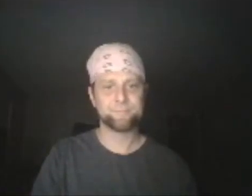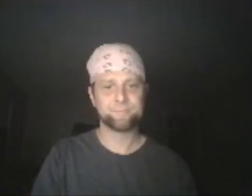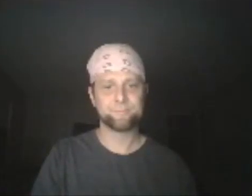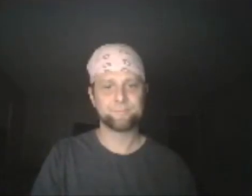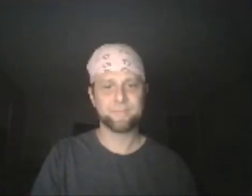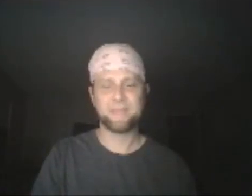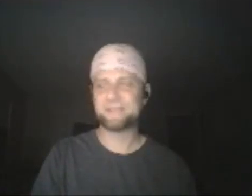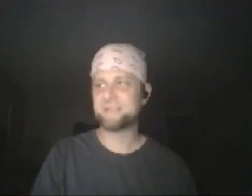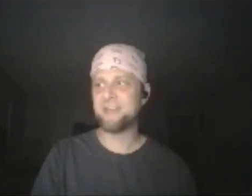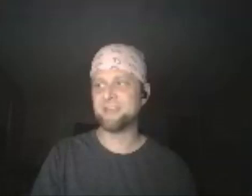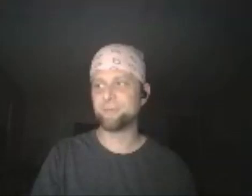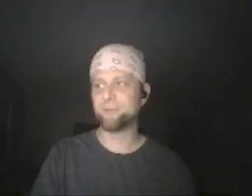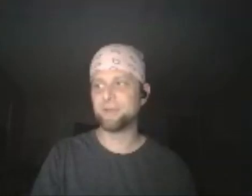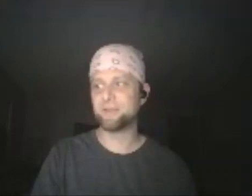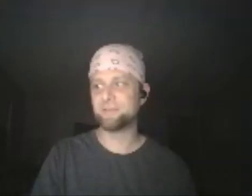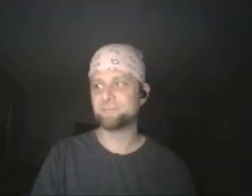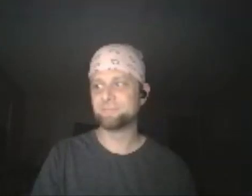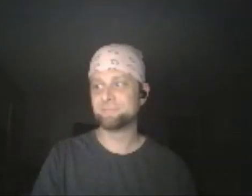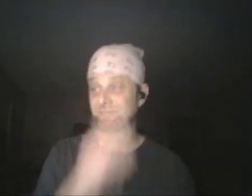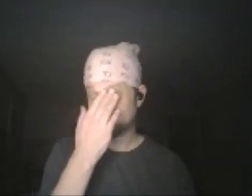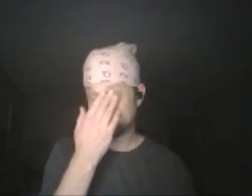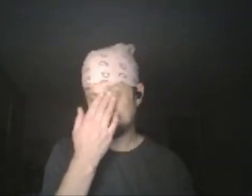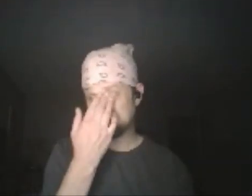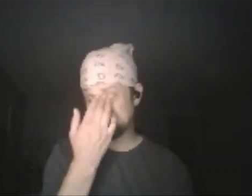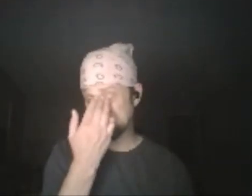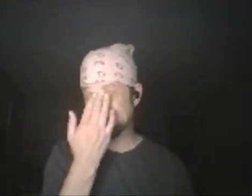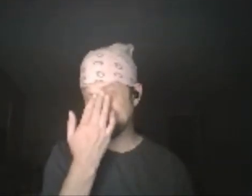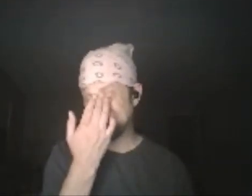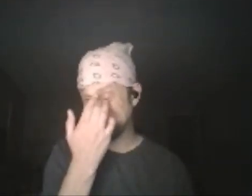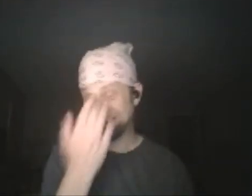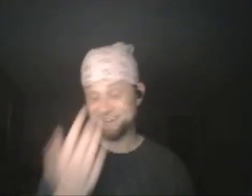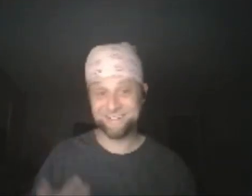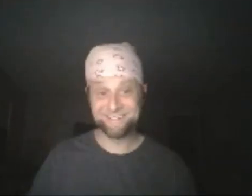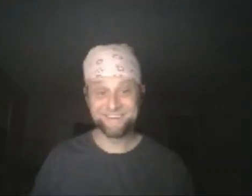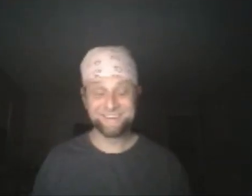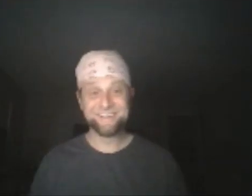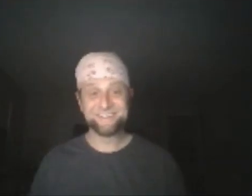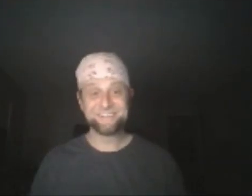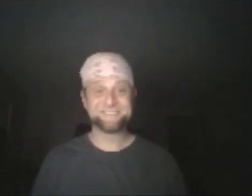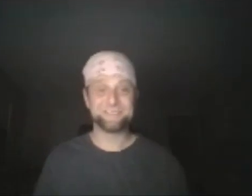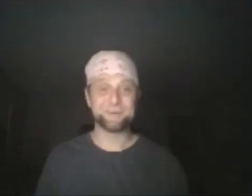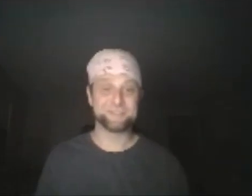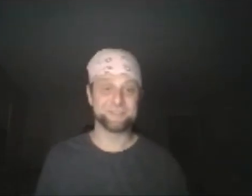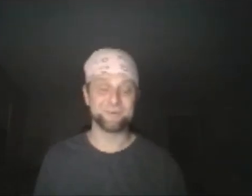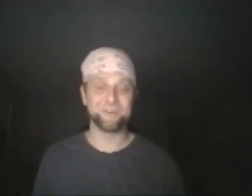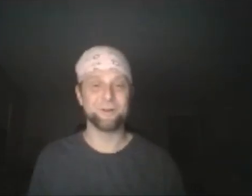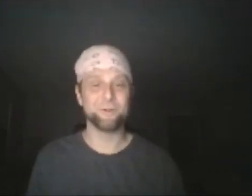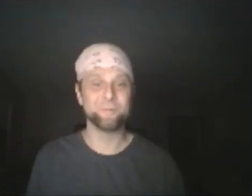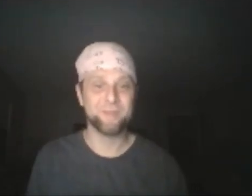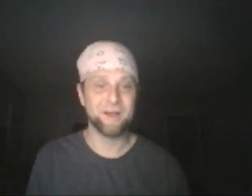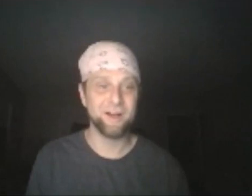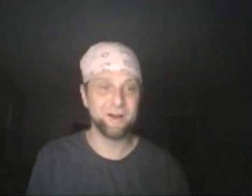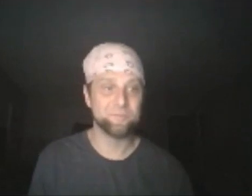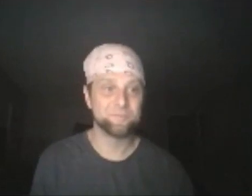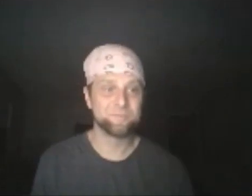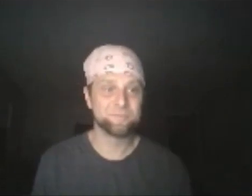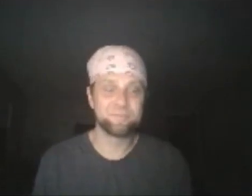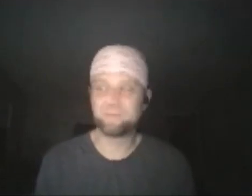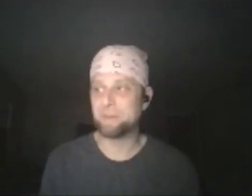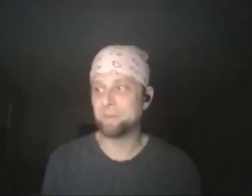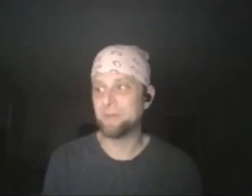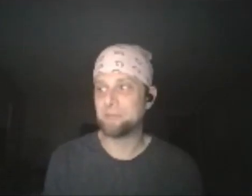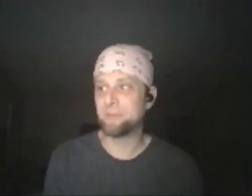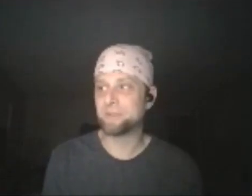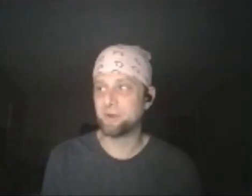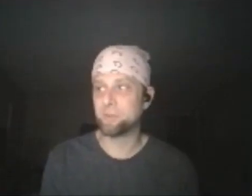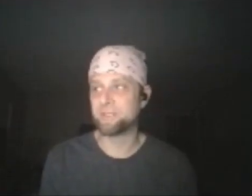whether they are. That's any freaking. That's any secret service, you know. I